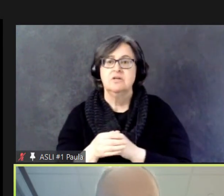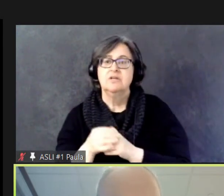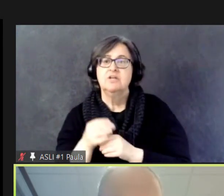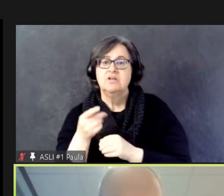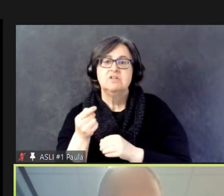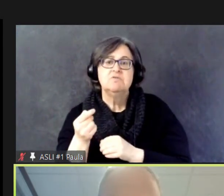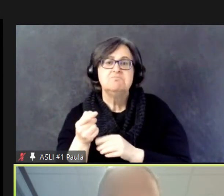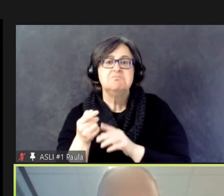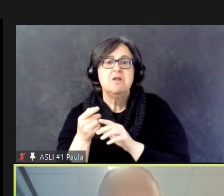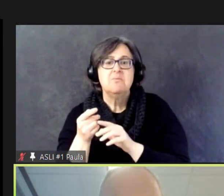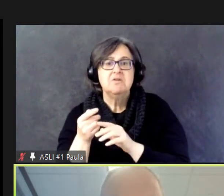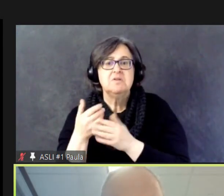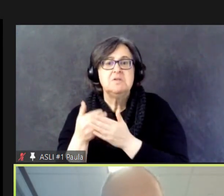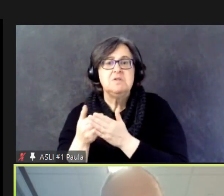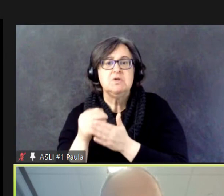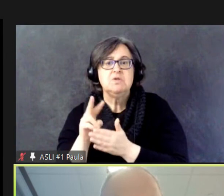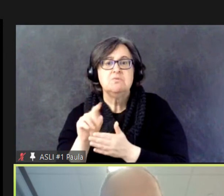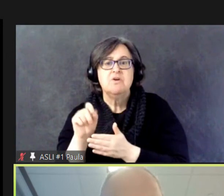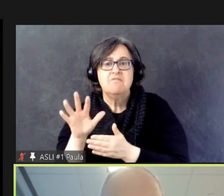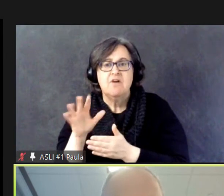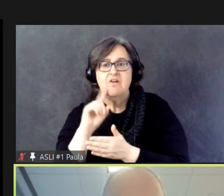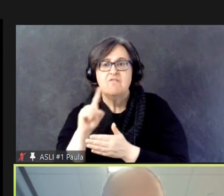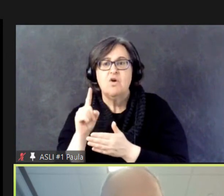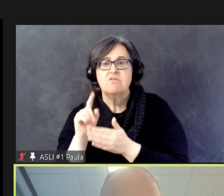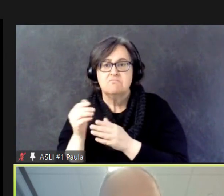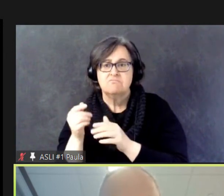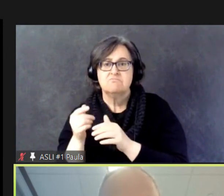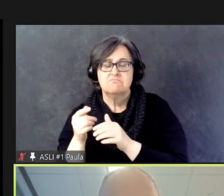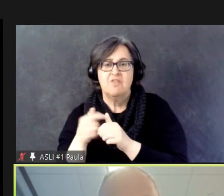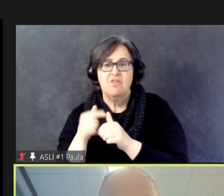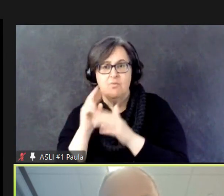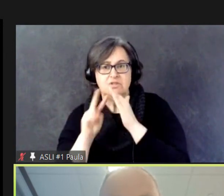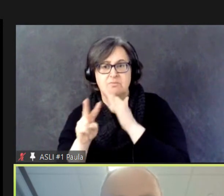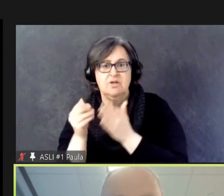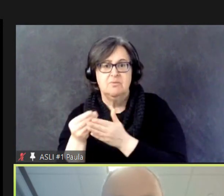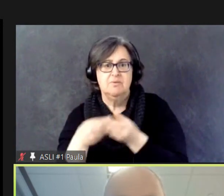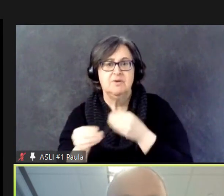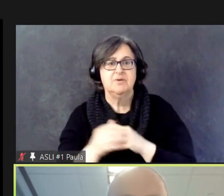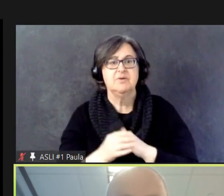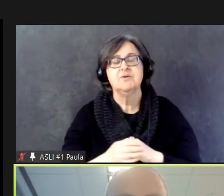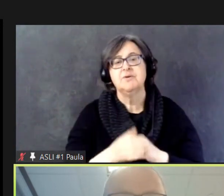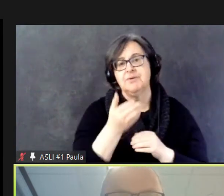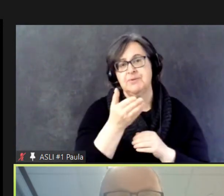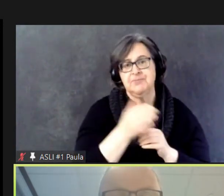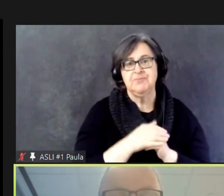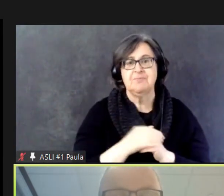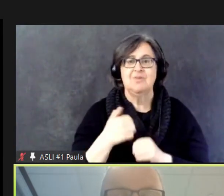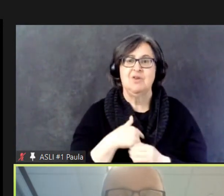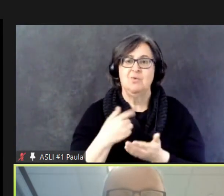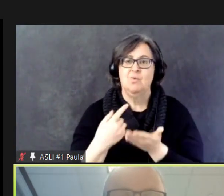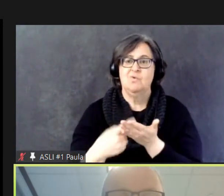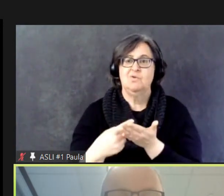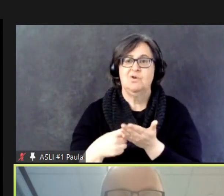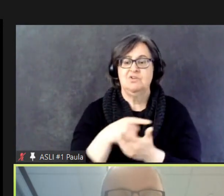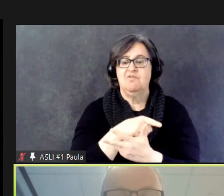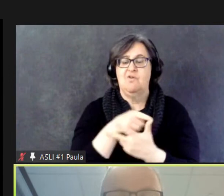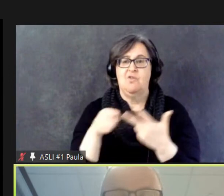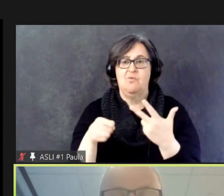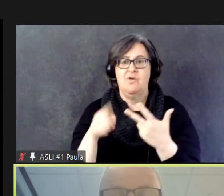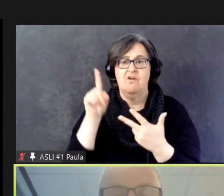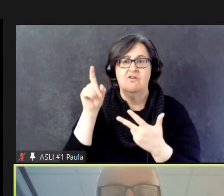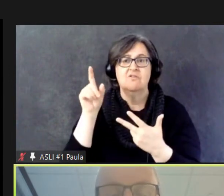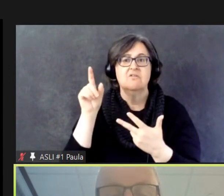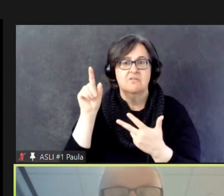an original budget basis. Next slide, please. Here we talk about the three sources of